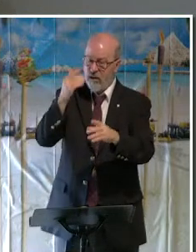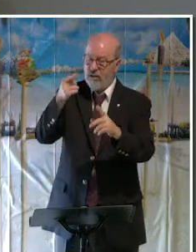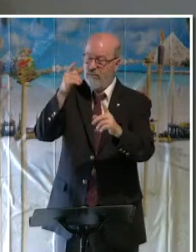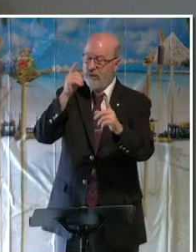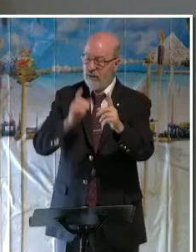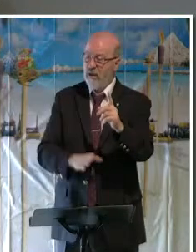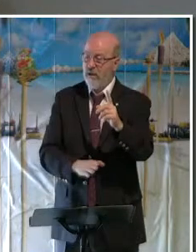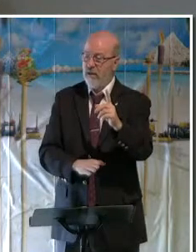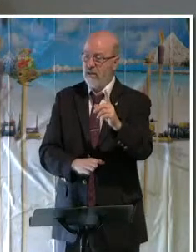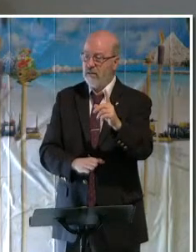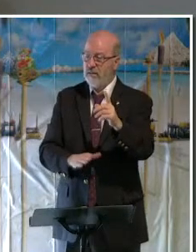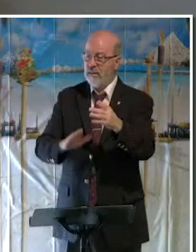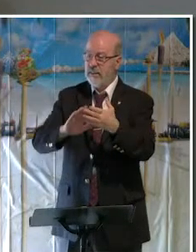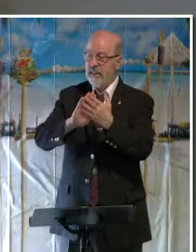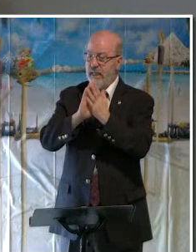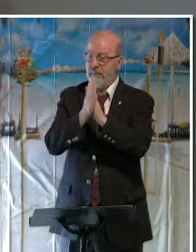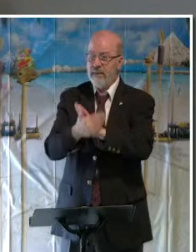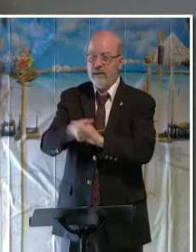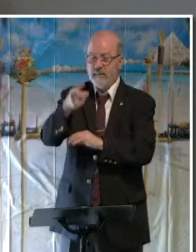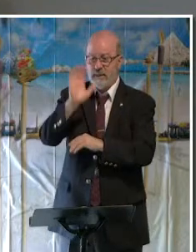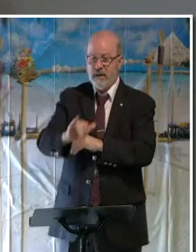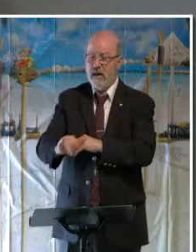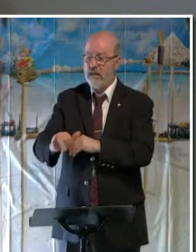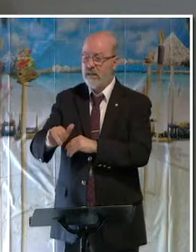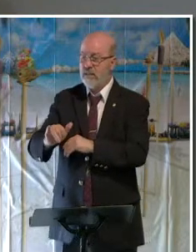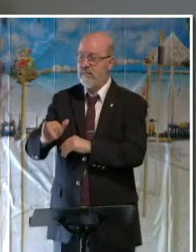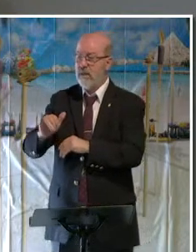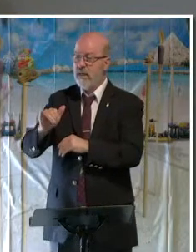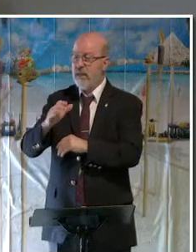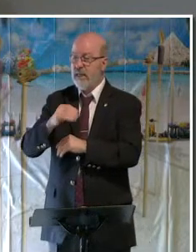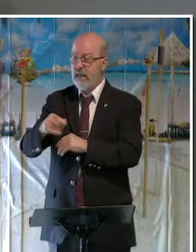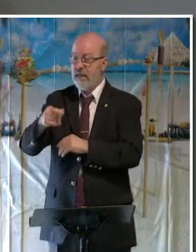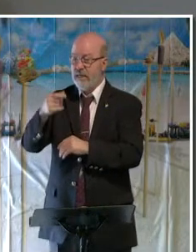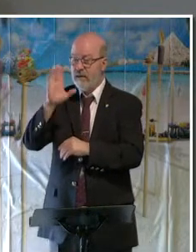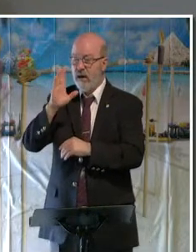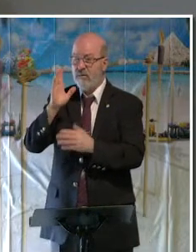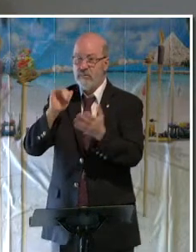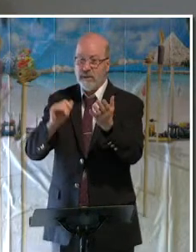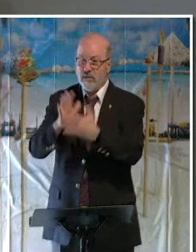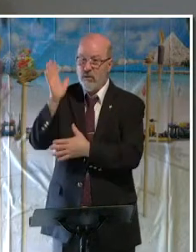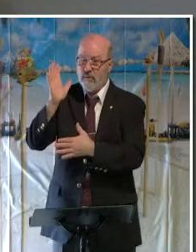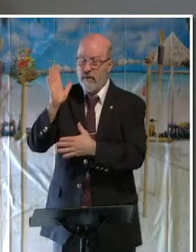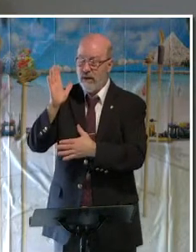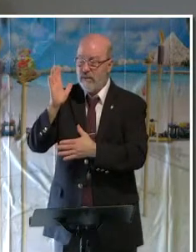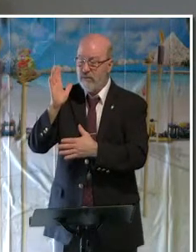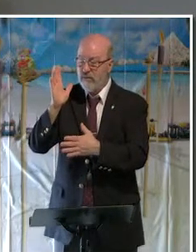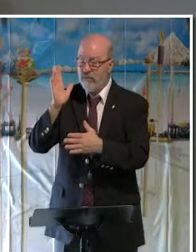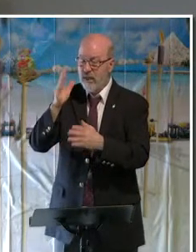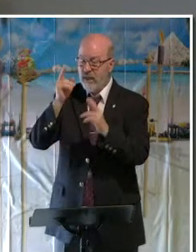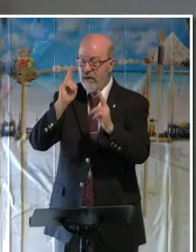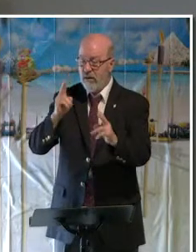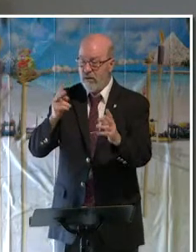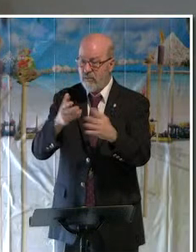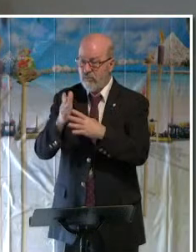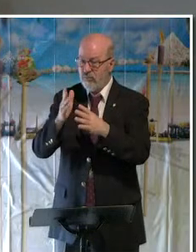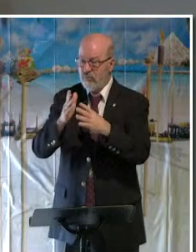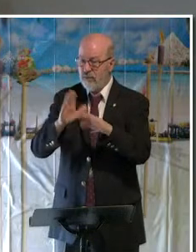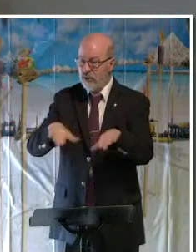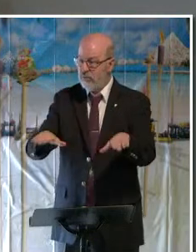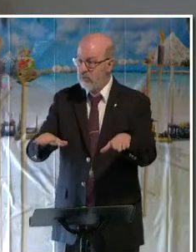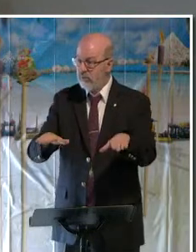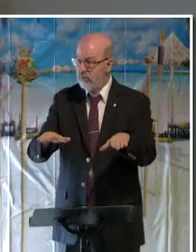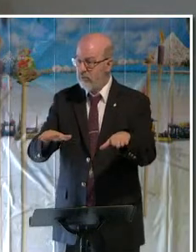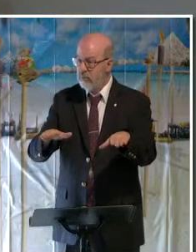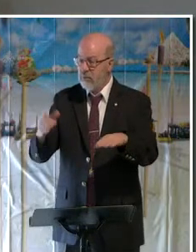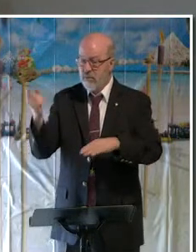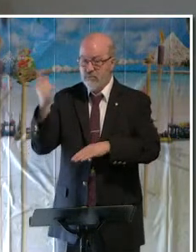of God and become godly, and he would be magnified and glorified and honored. But from